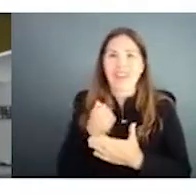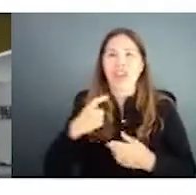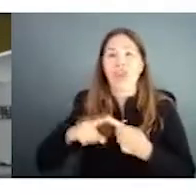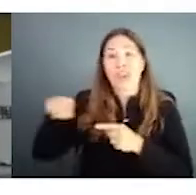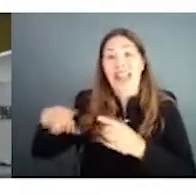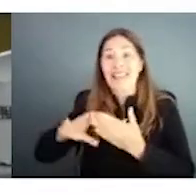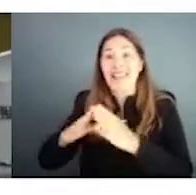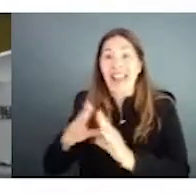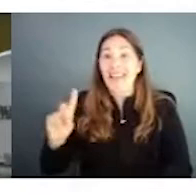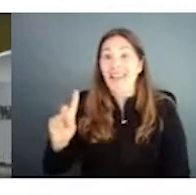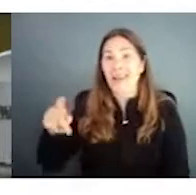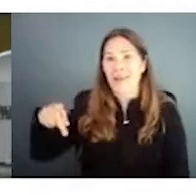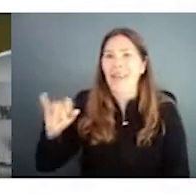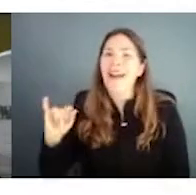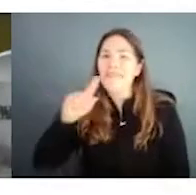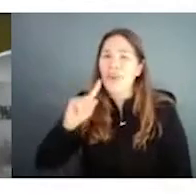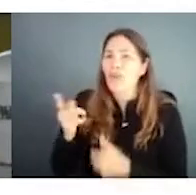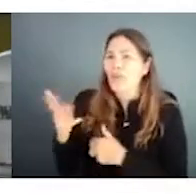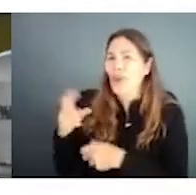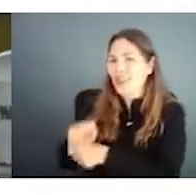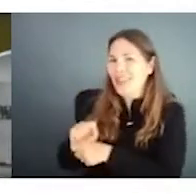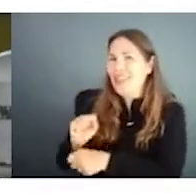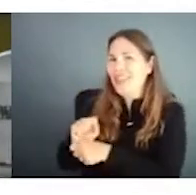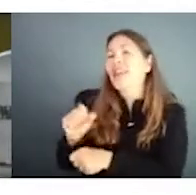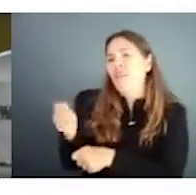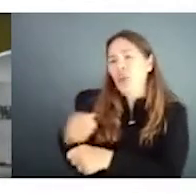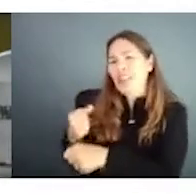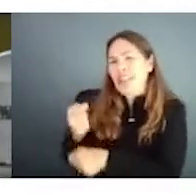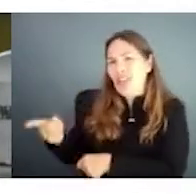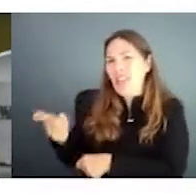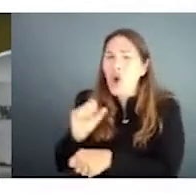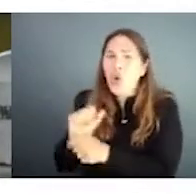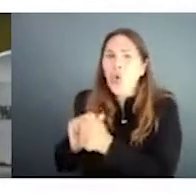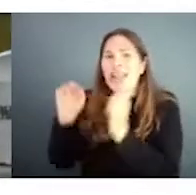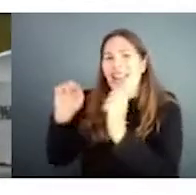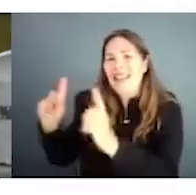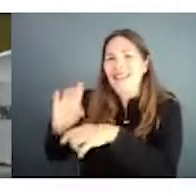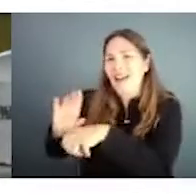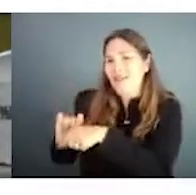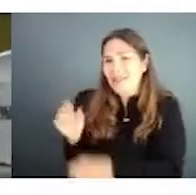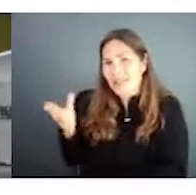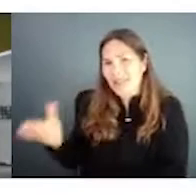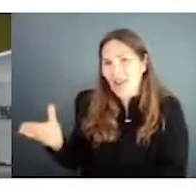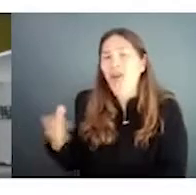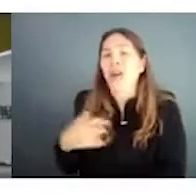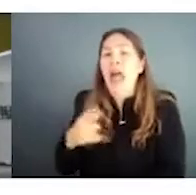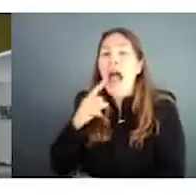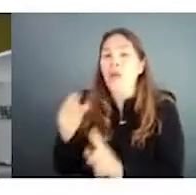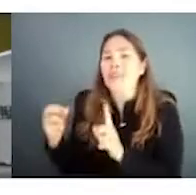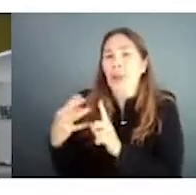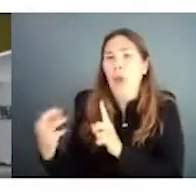to DPI for a few years and work with the educational consultants. And so I was exposed